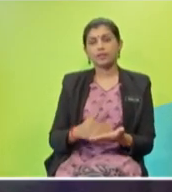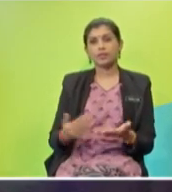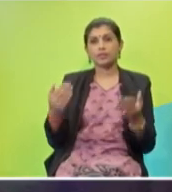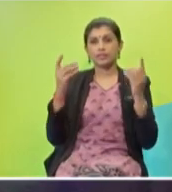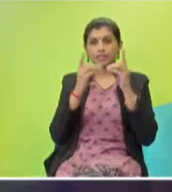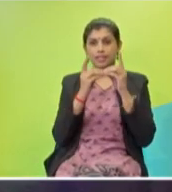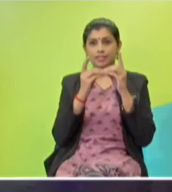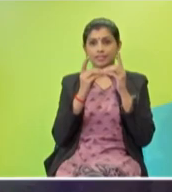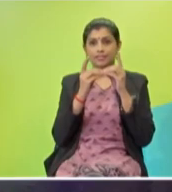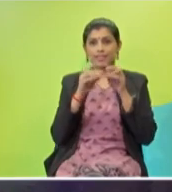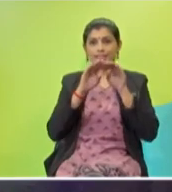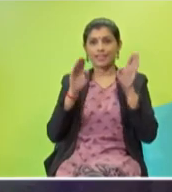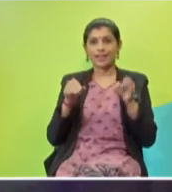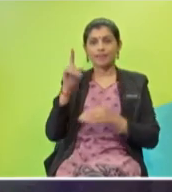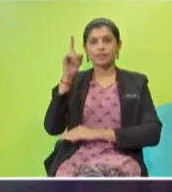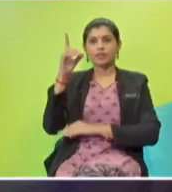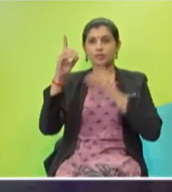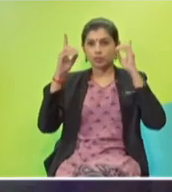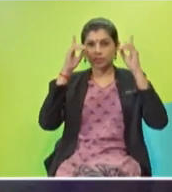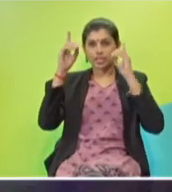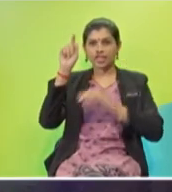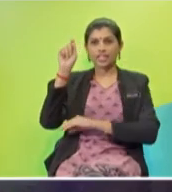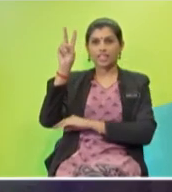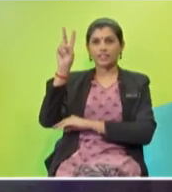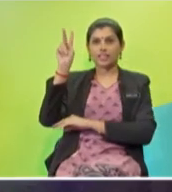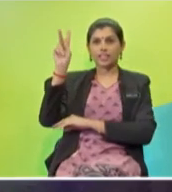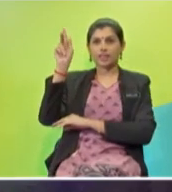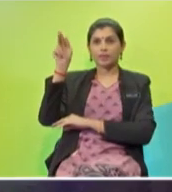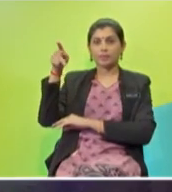1, DidikTV KPM.